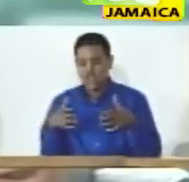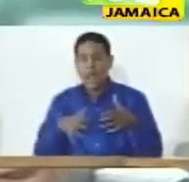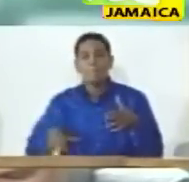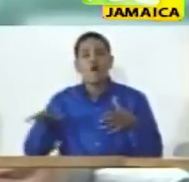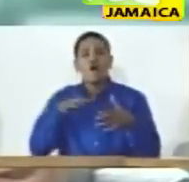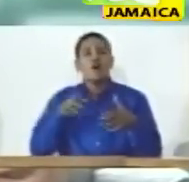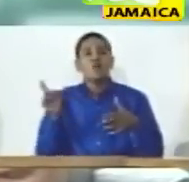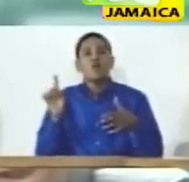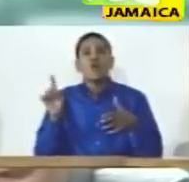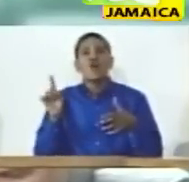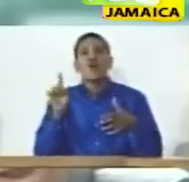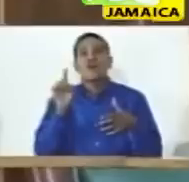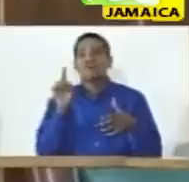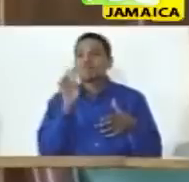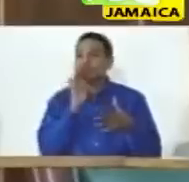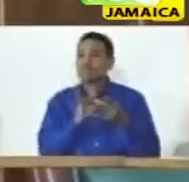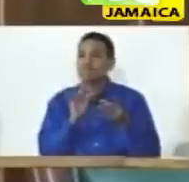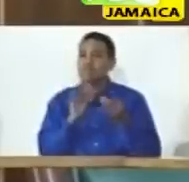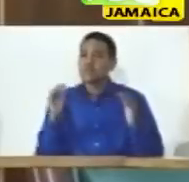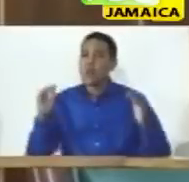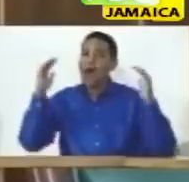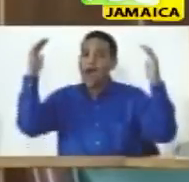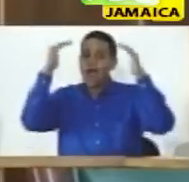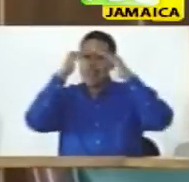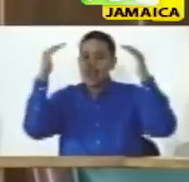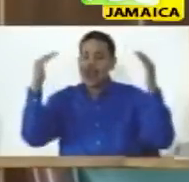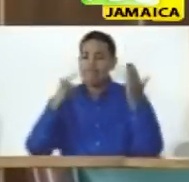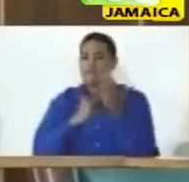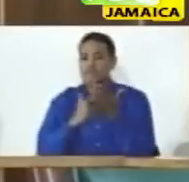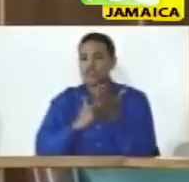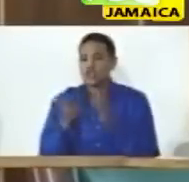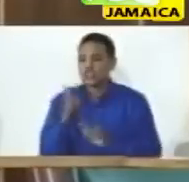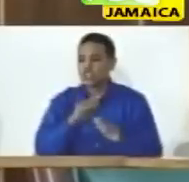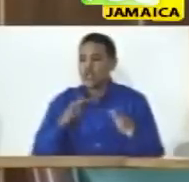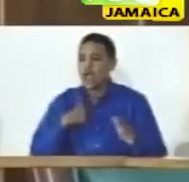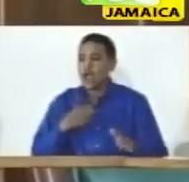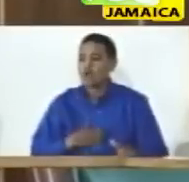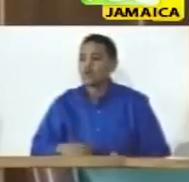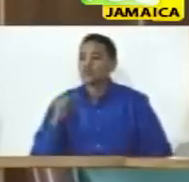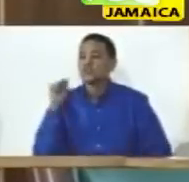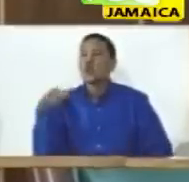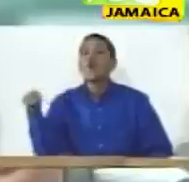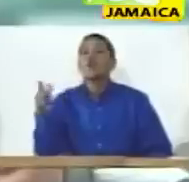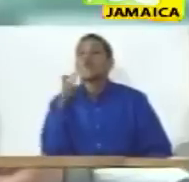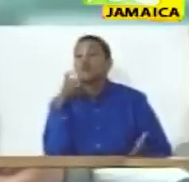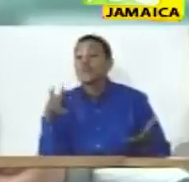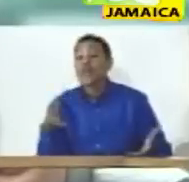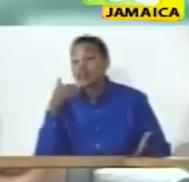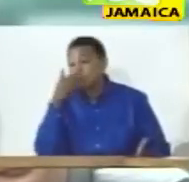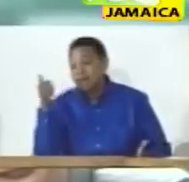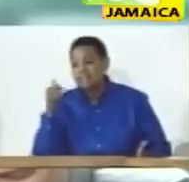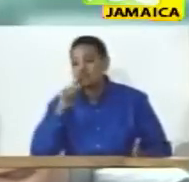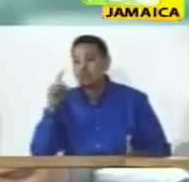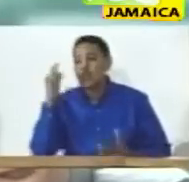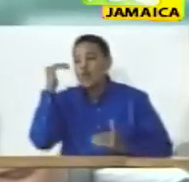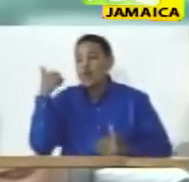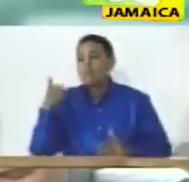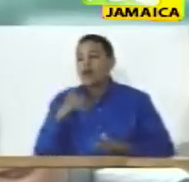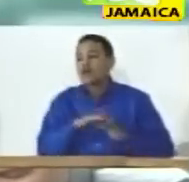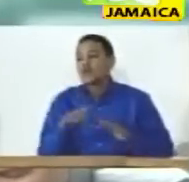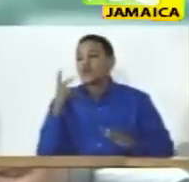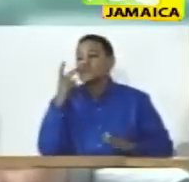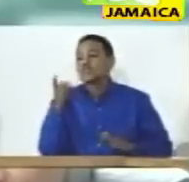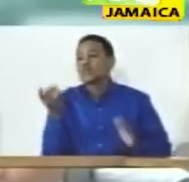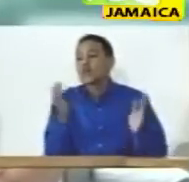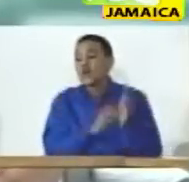which speaks to a higher level of deliberation. And I wish everyone here the best and hope that I do not see you